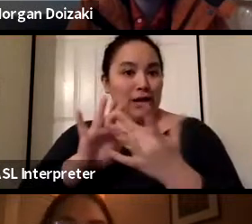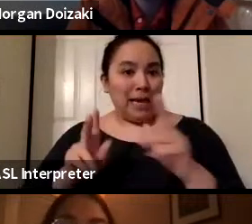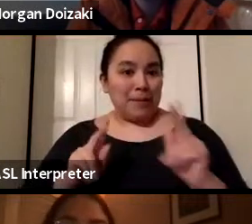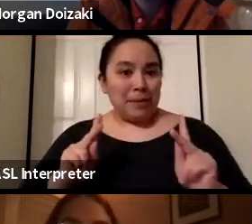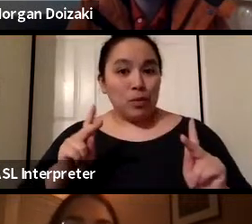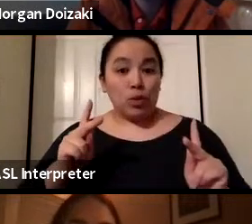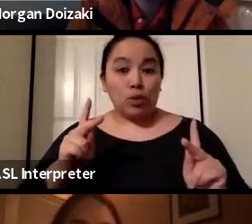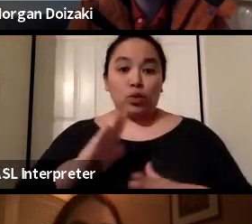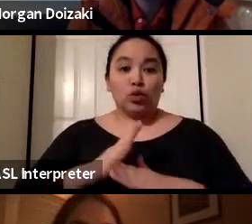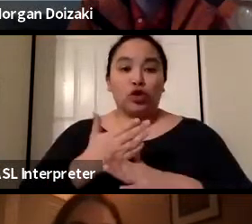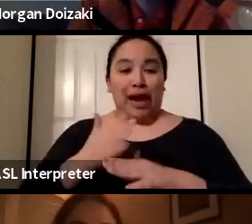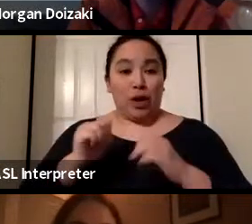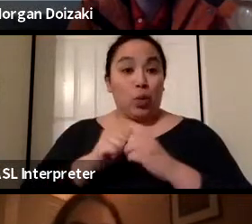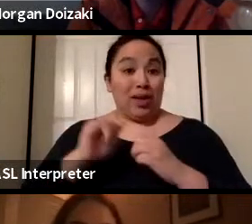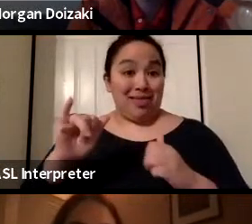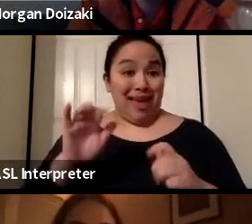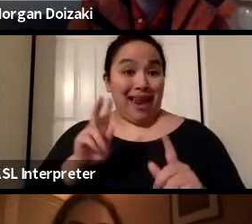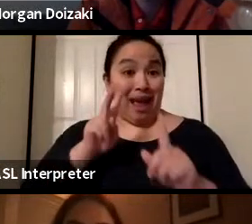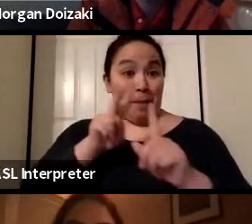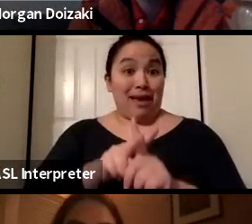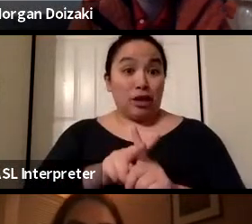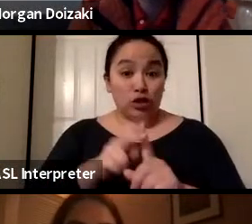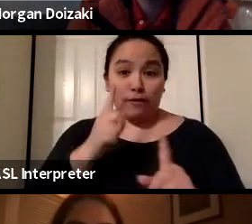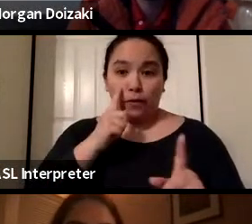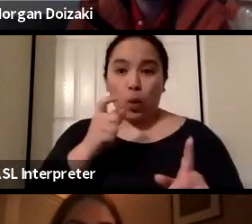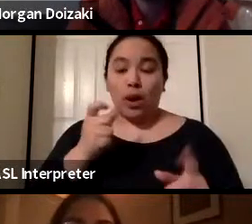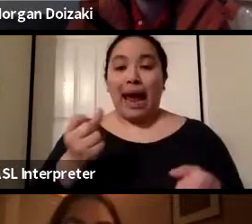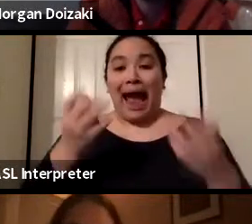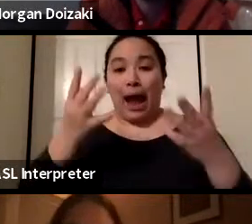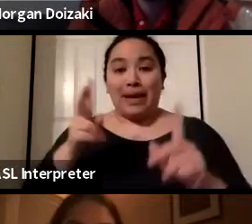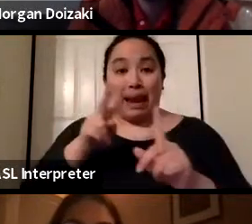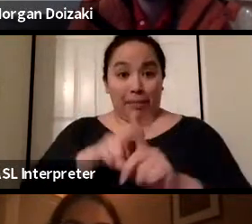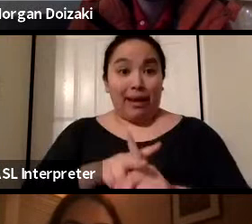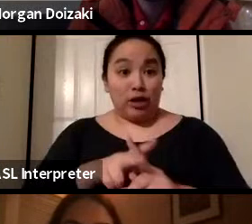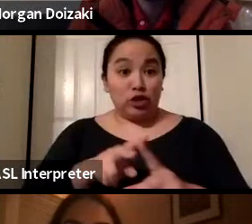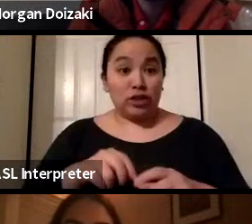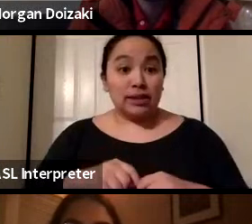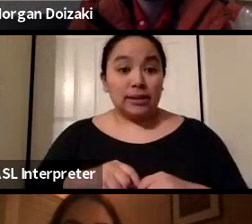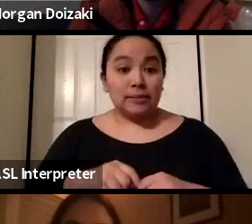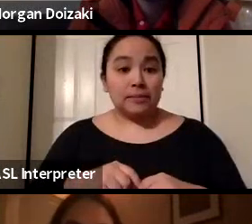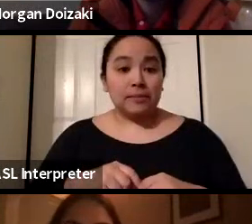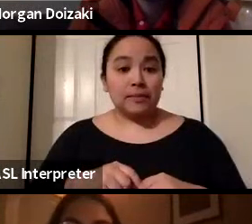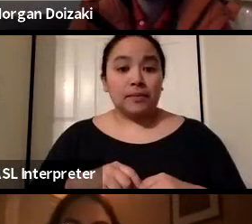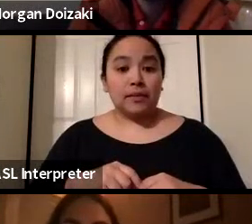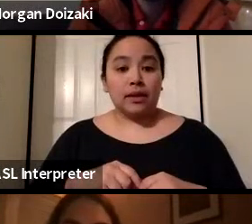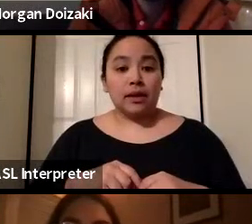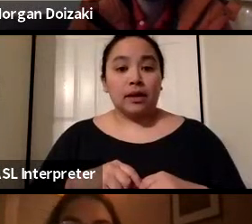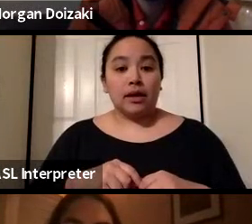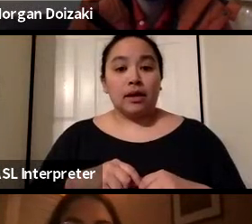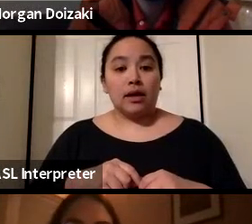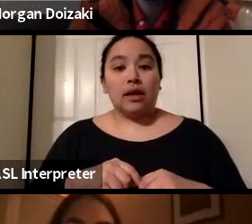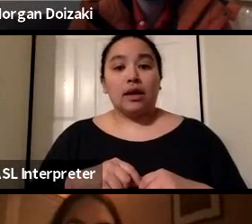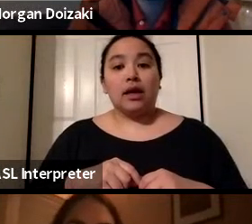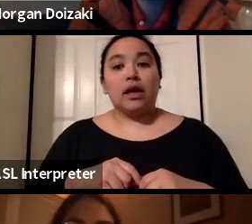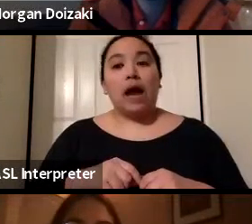application, applicants, the number of applicants that you get. So I wanted to say that out loud so we get